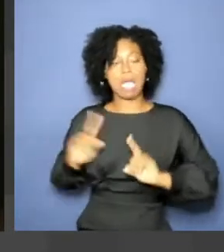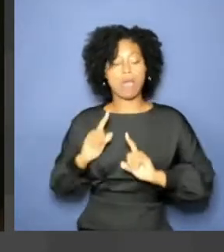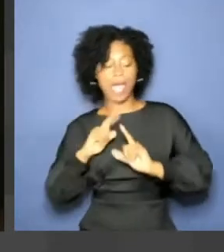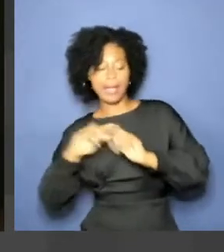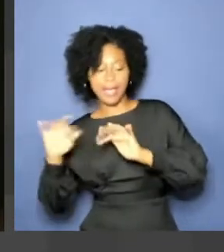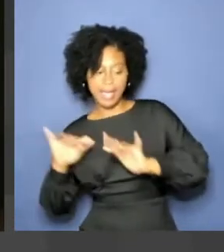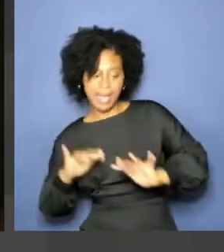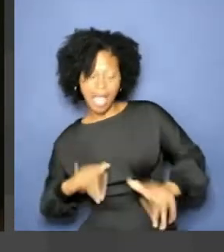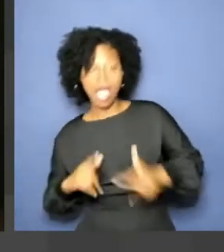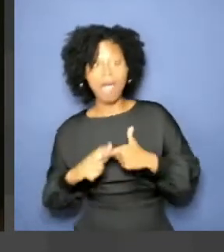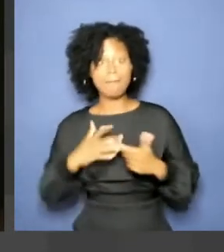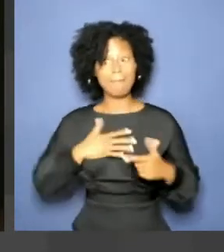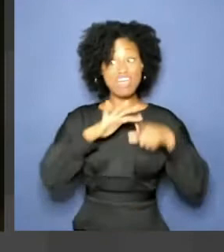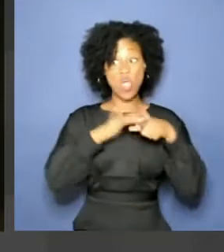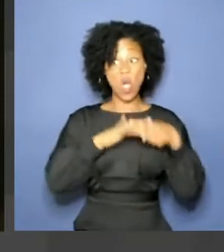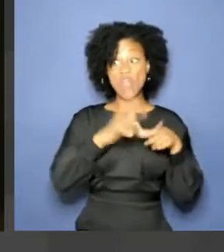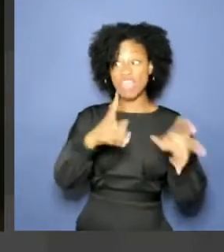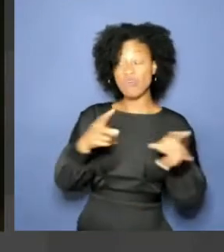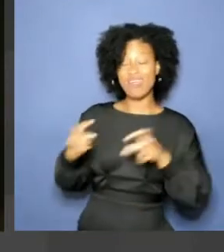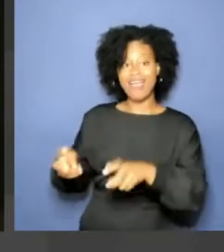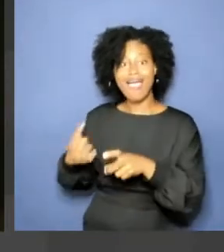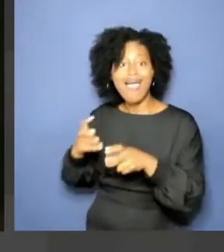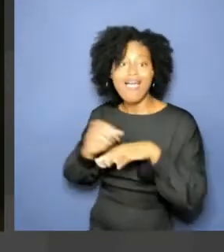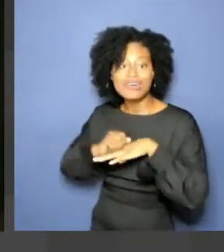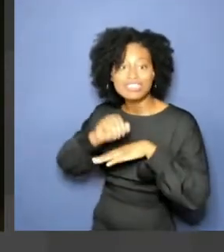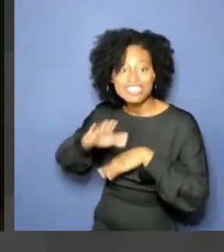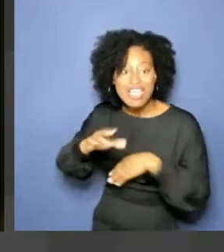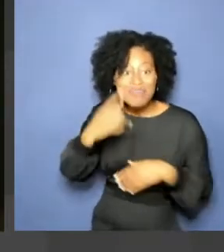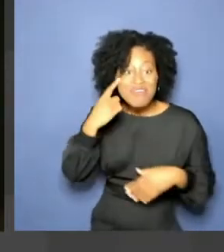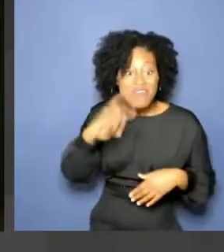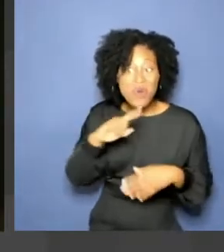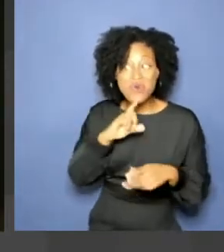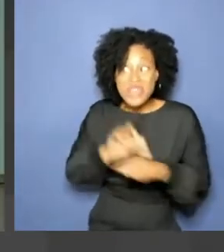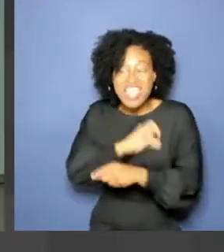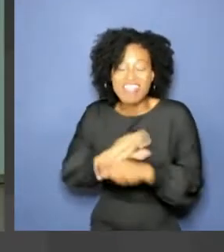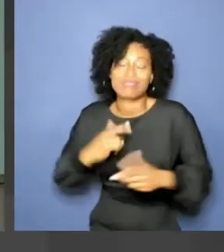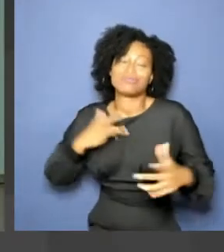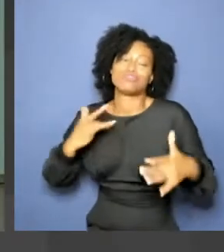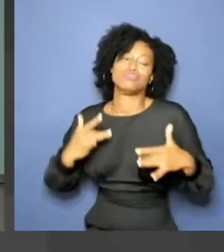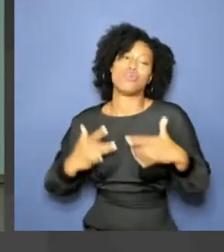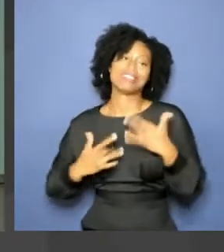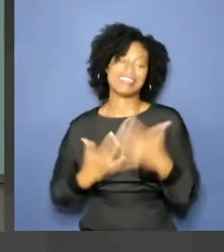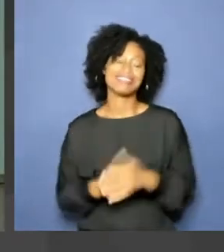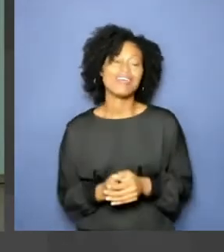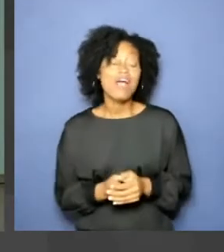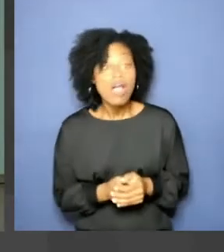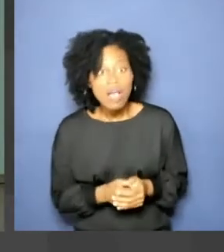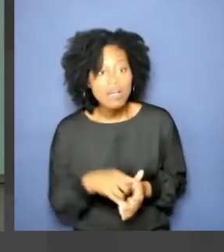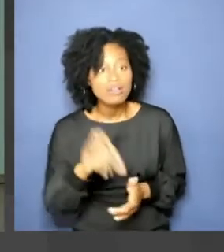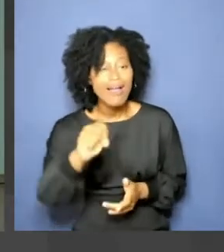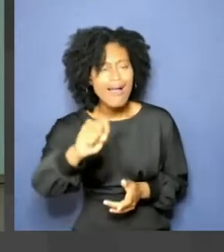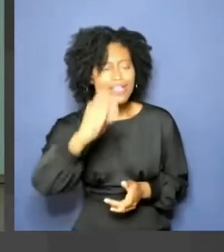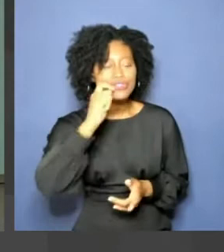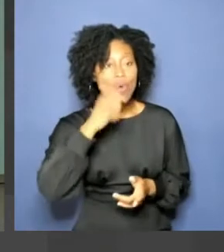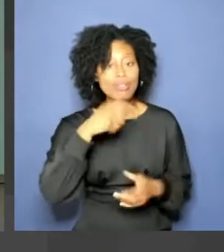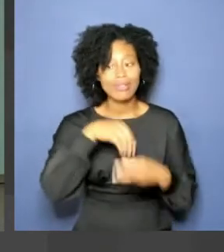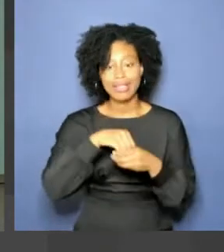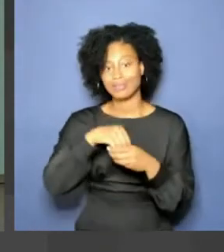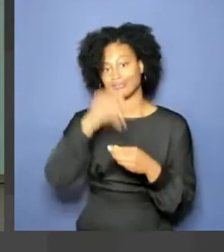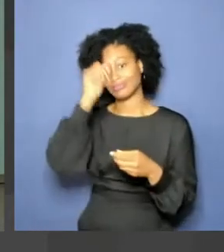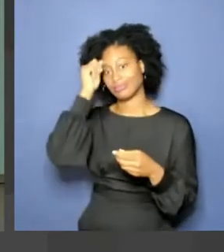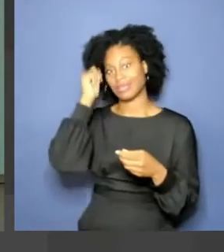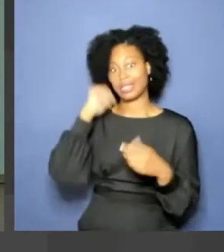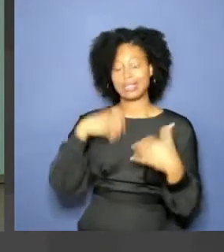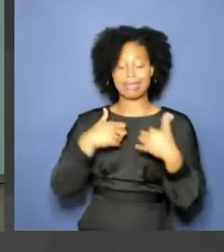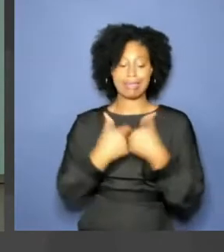my code and is going to ship it for real. Very excited about that. Yeah, that was just so cool that you're able to do something just in a game jam, and then it turns into